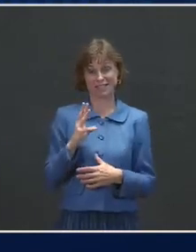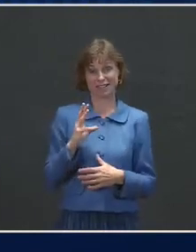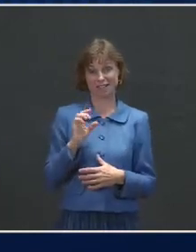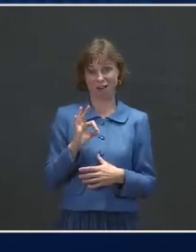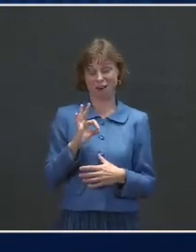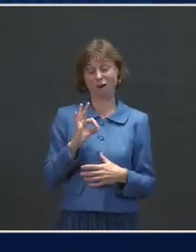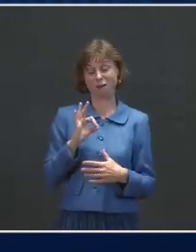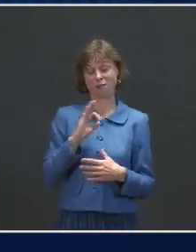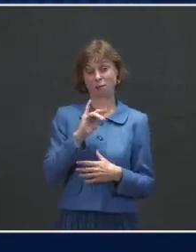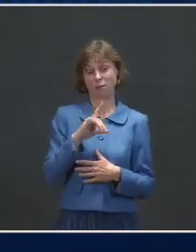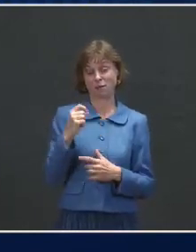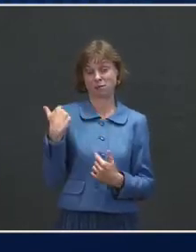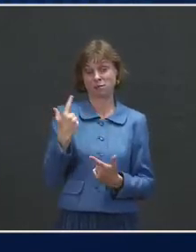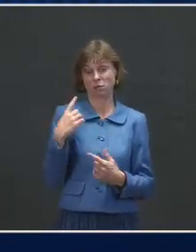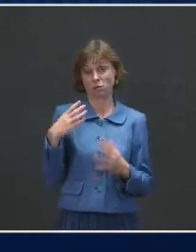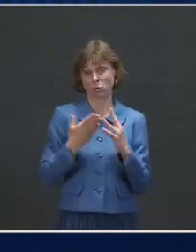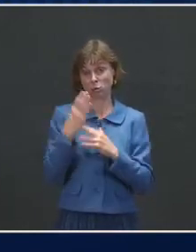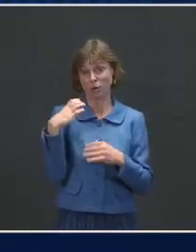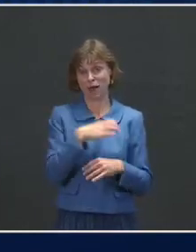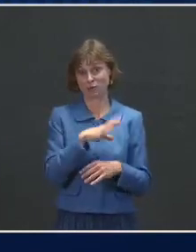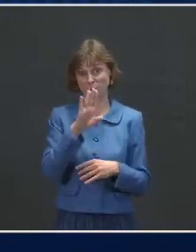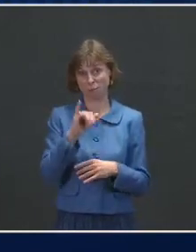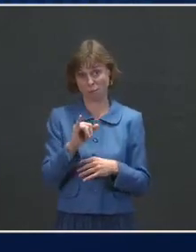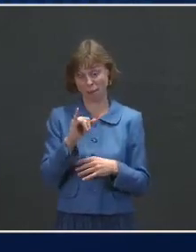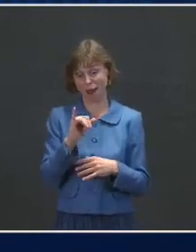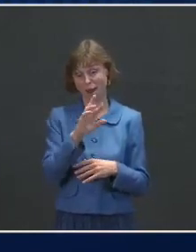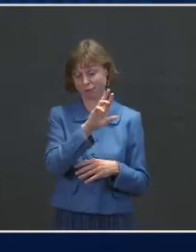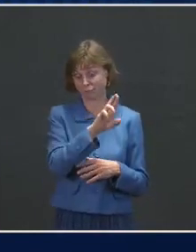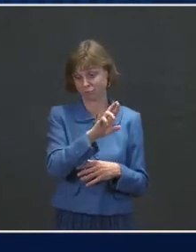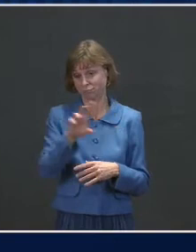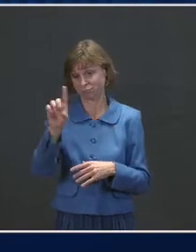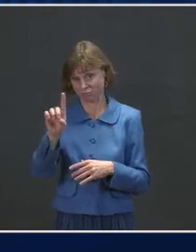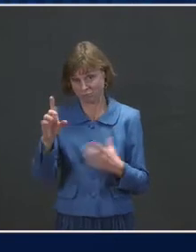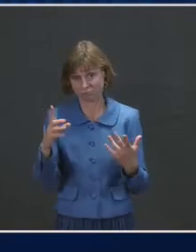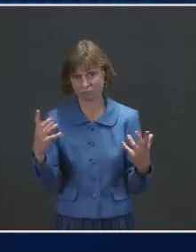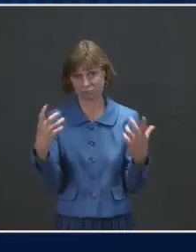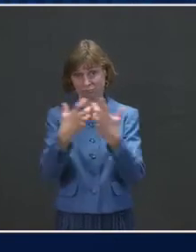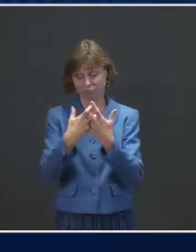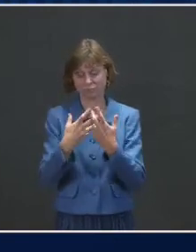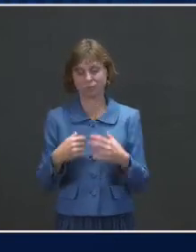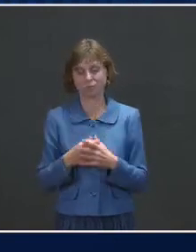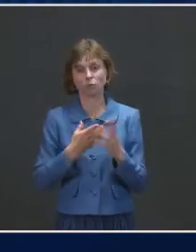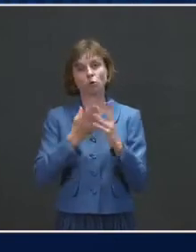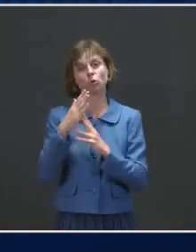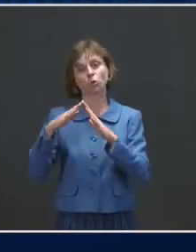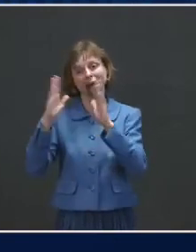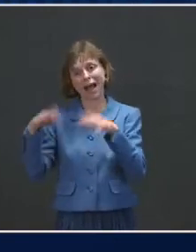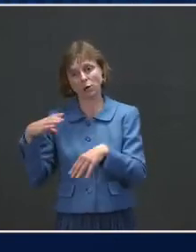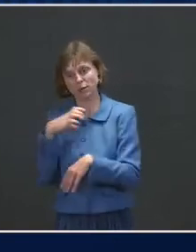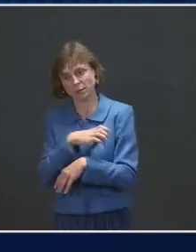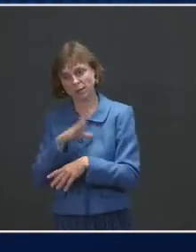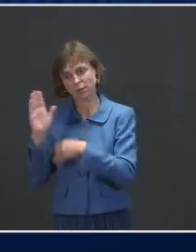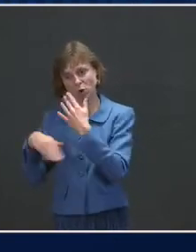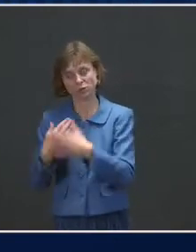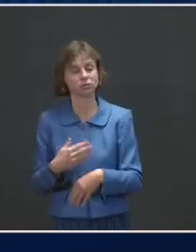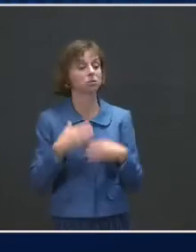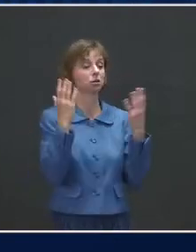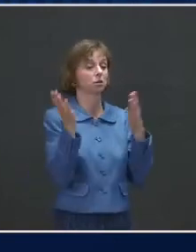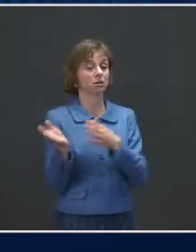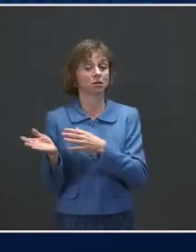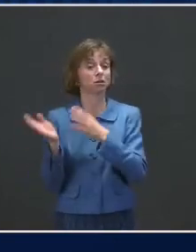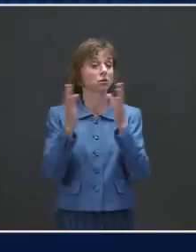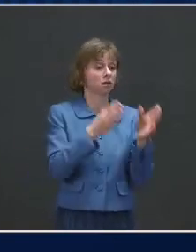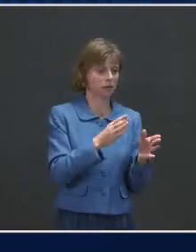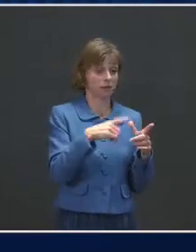for Republicans to not only offer amendments as it's going through the House committee process, and then we'll go through the Senate committee process following